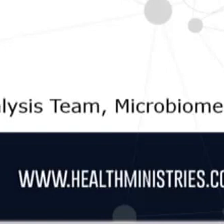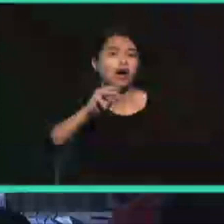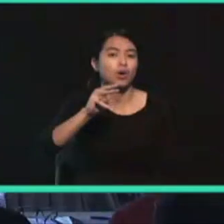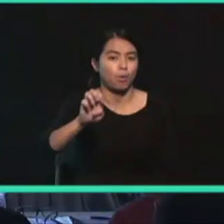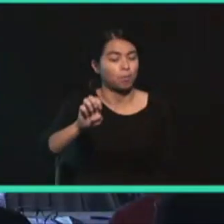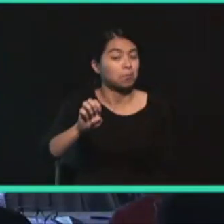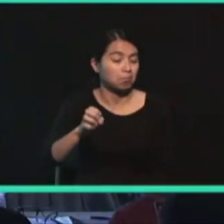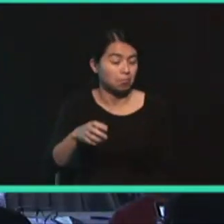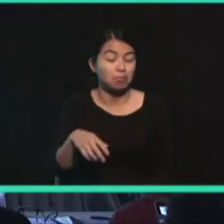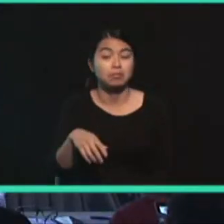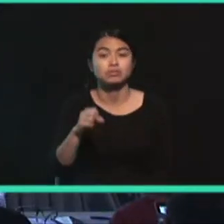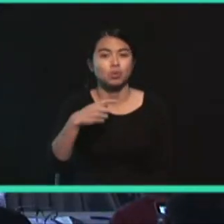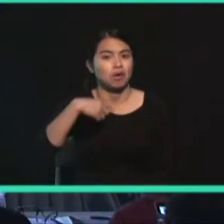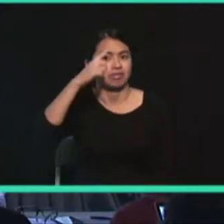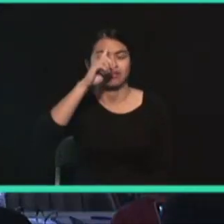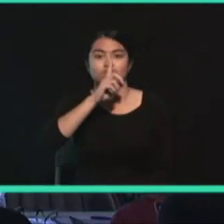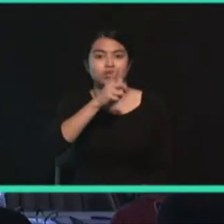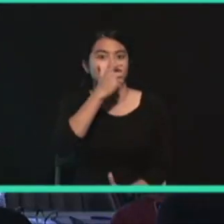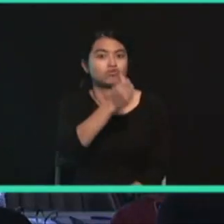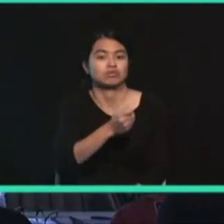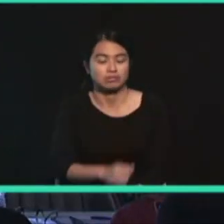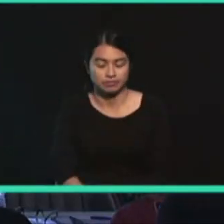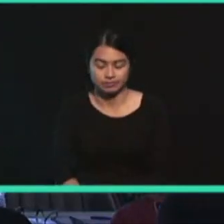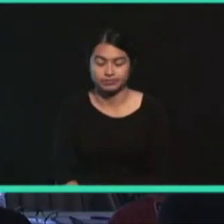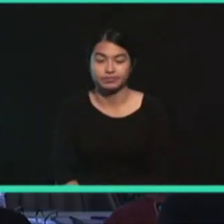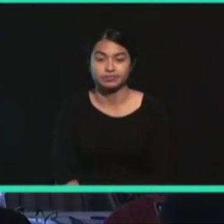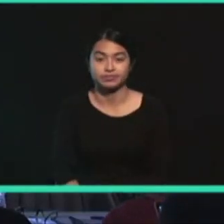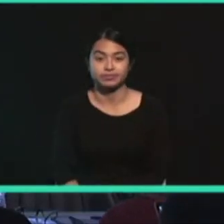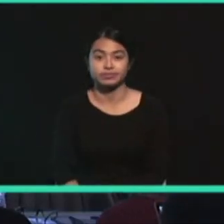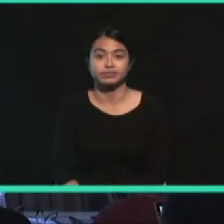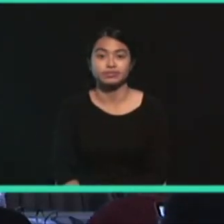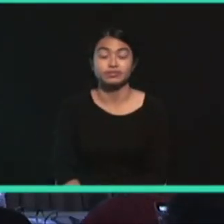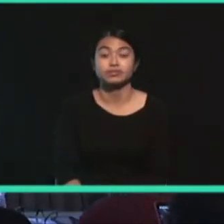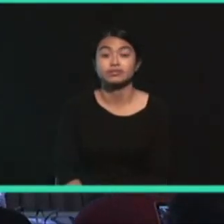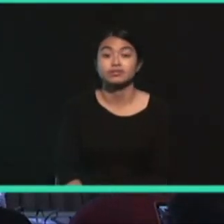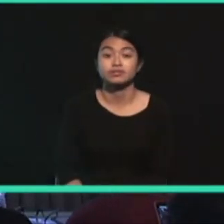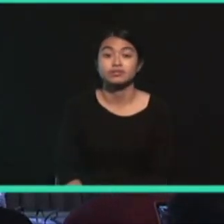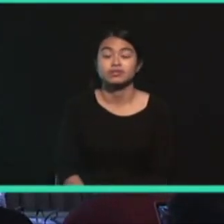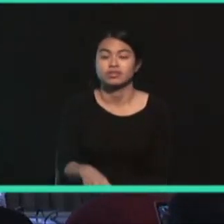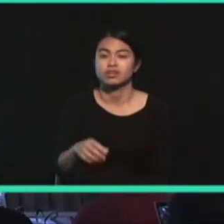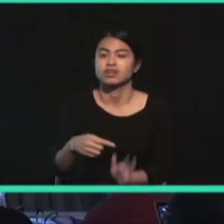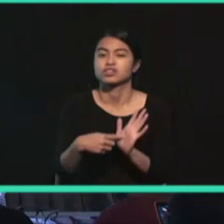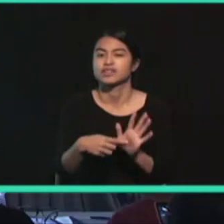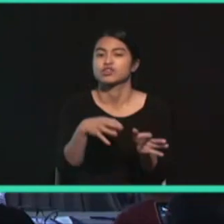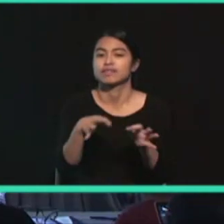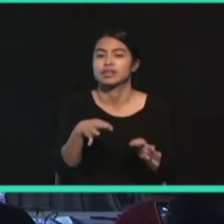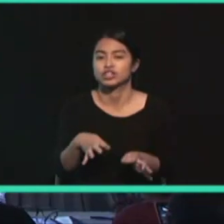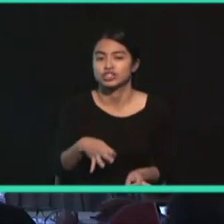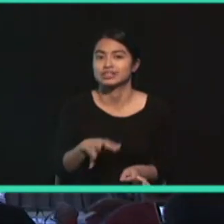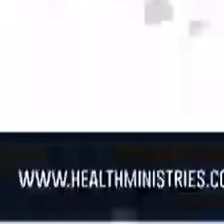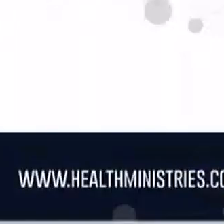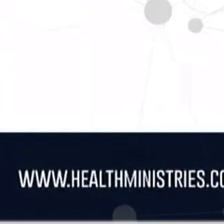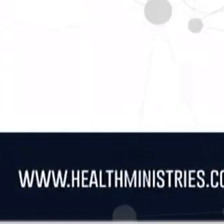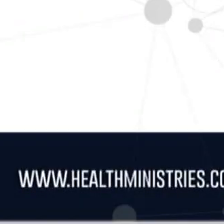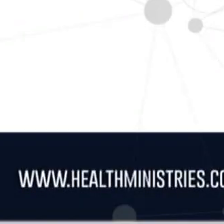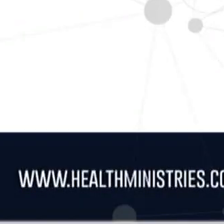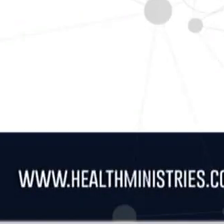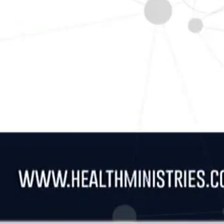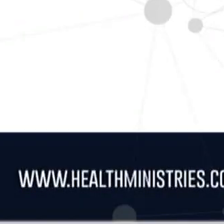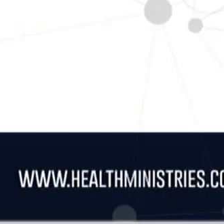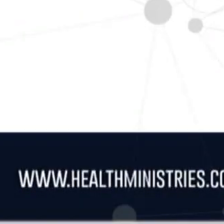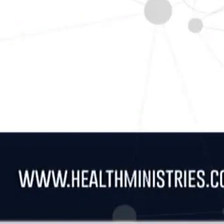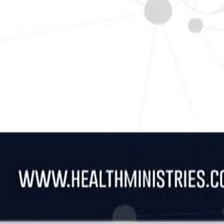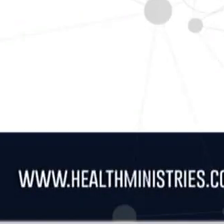I think that is very interesting. Now, to give you some definitions and numbers, and I think this is very important. So